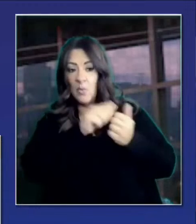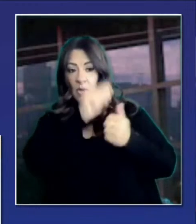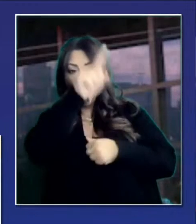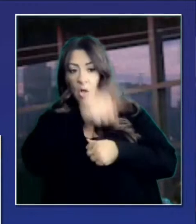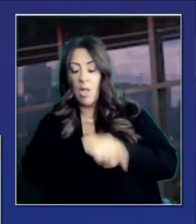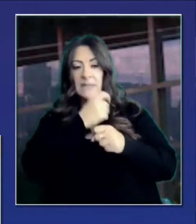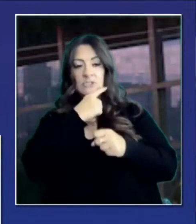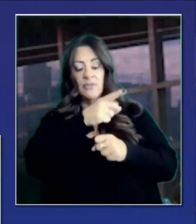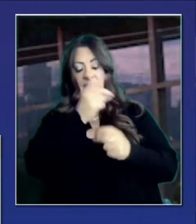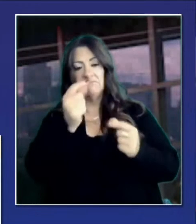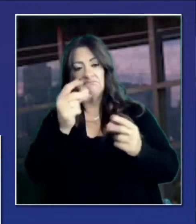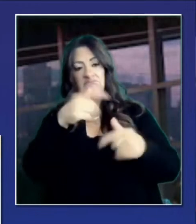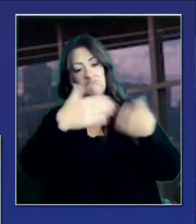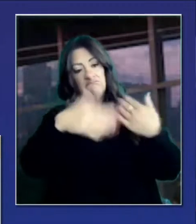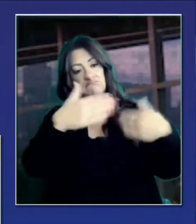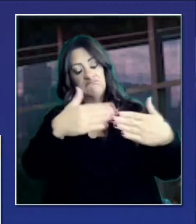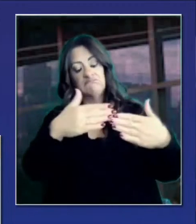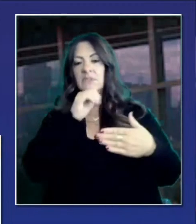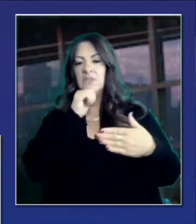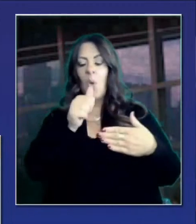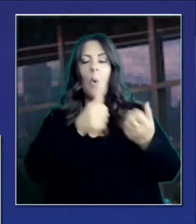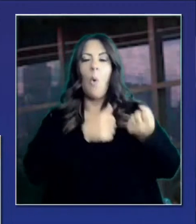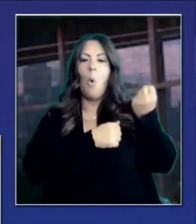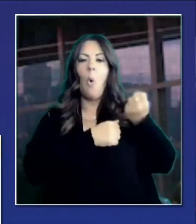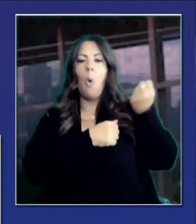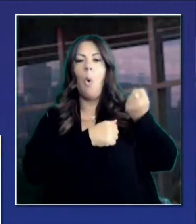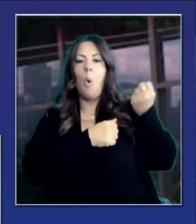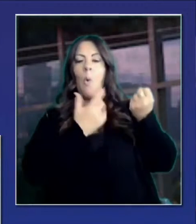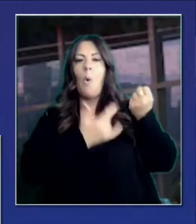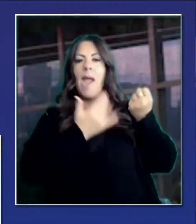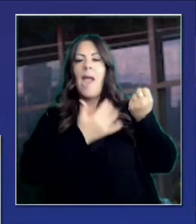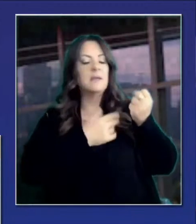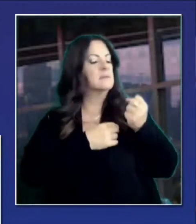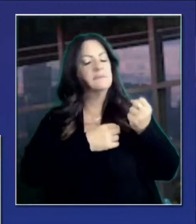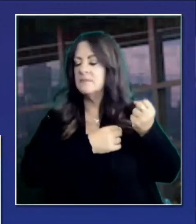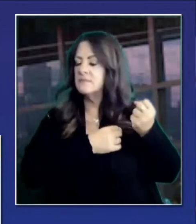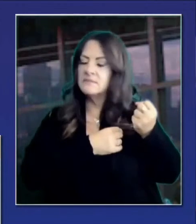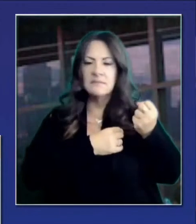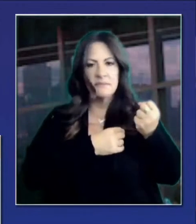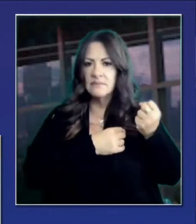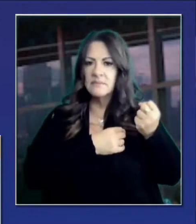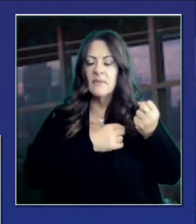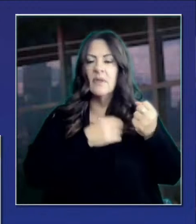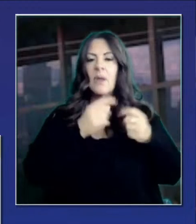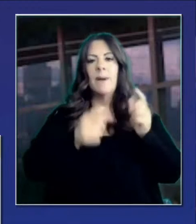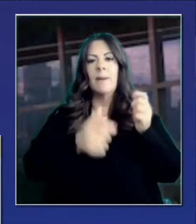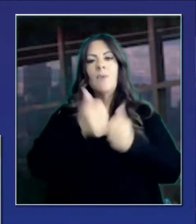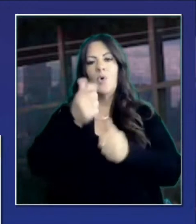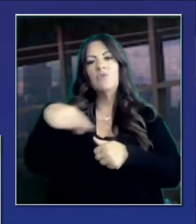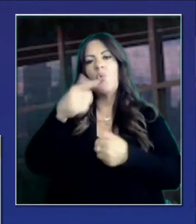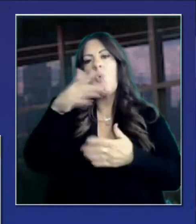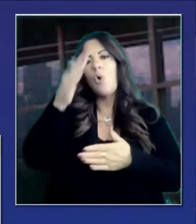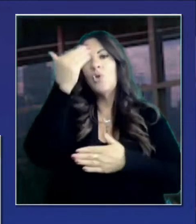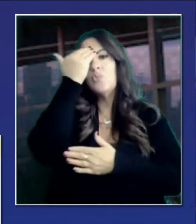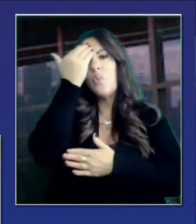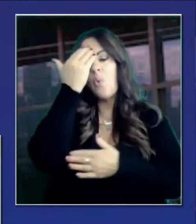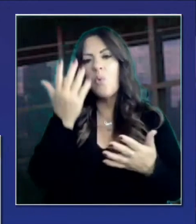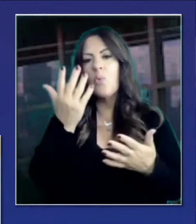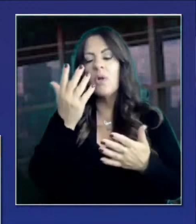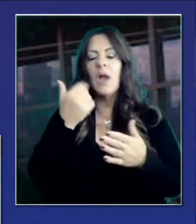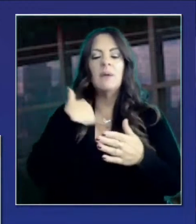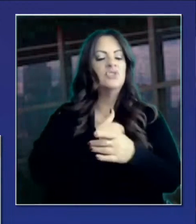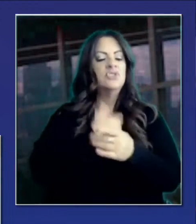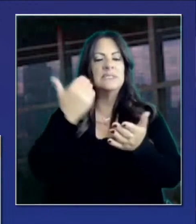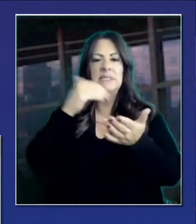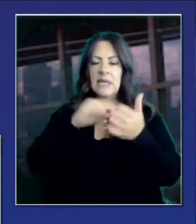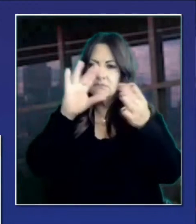move. And that means we are going to reallocate. People know this already. We're just highlighting this, updating you this